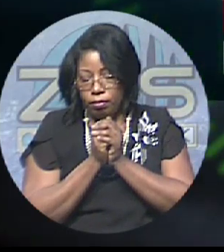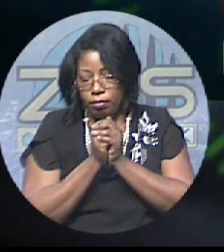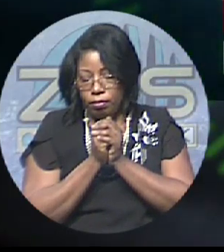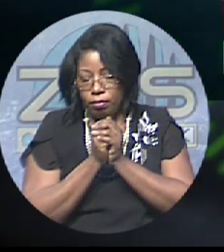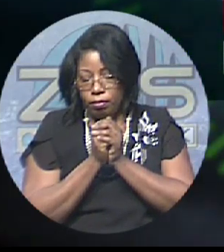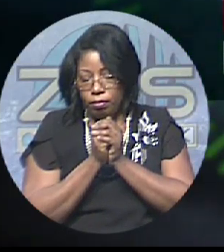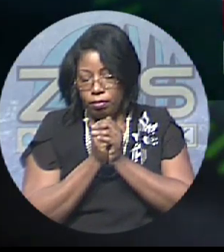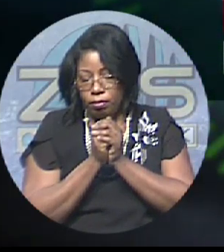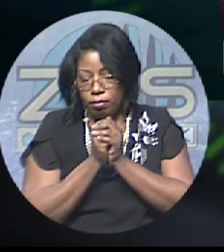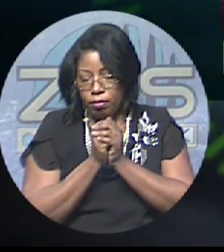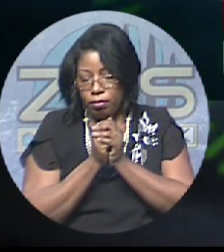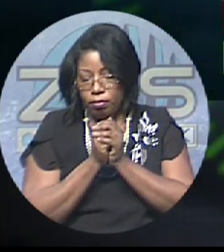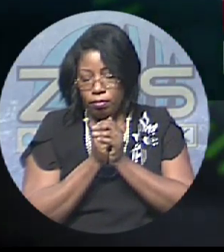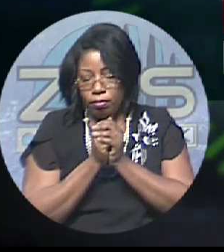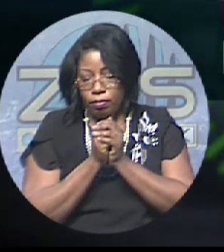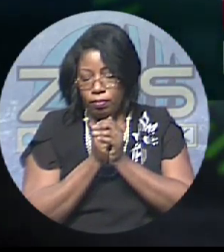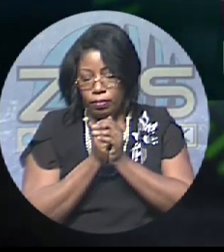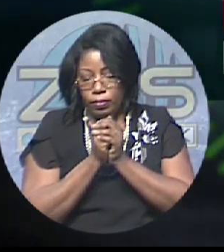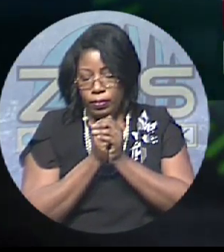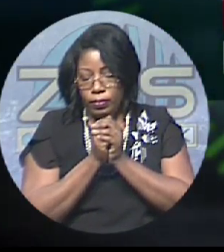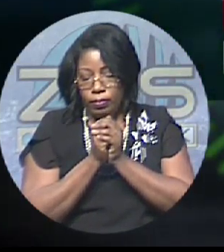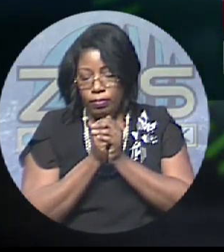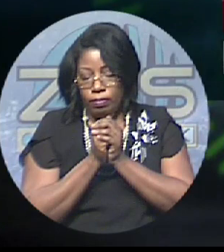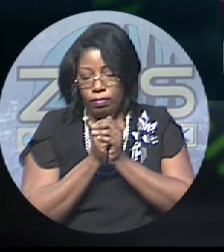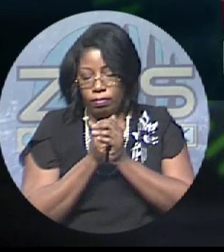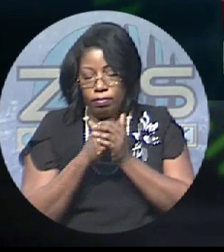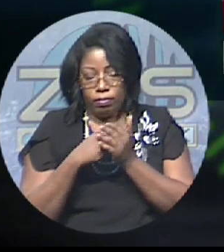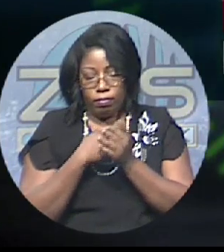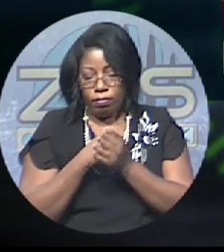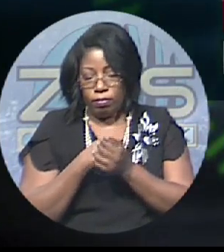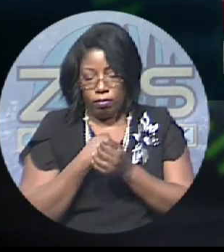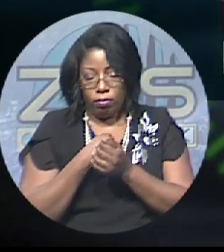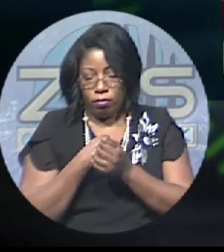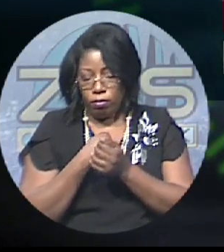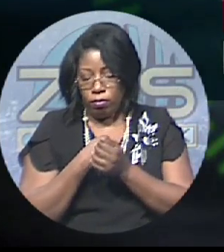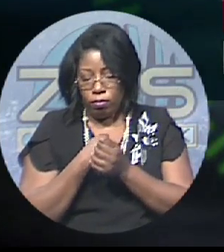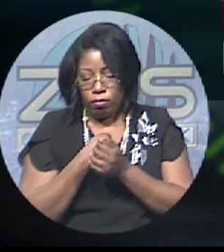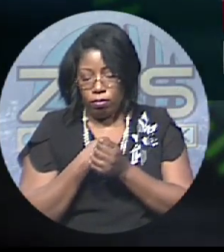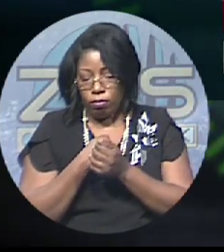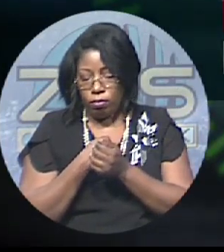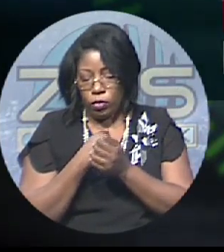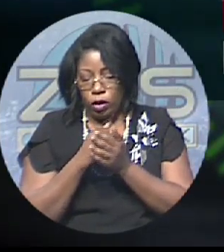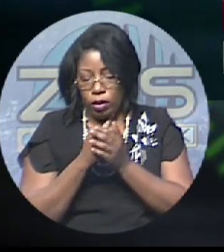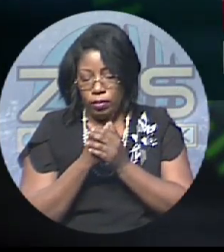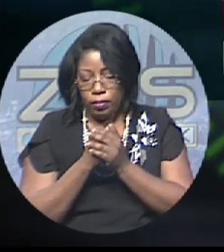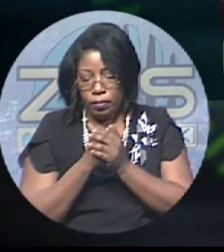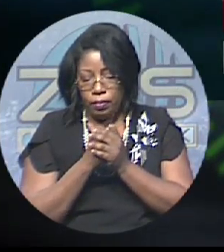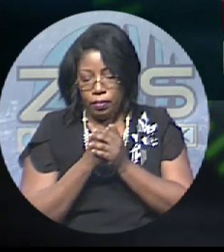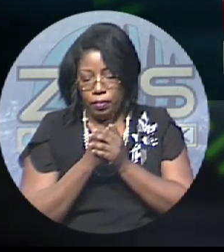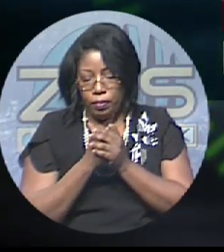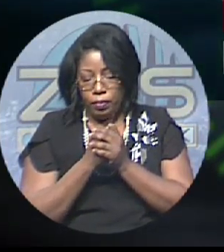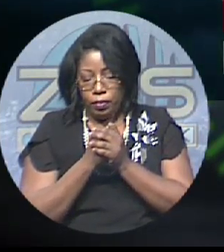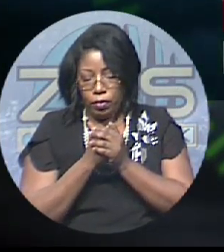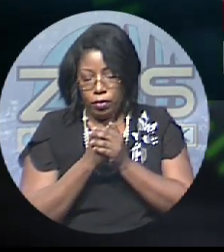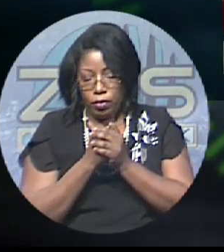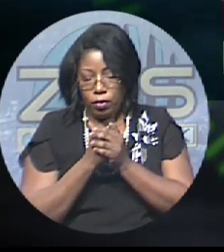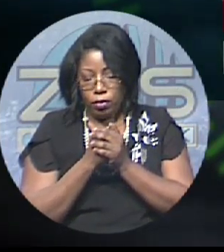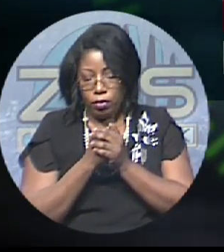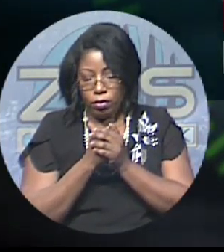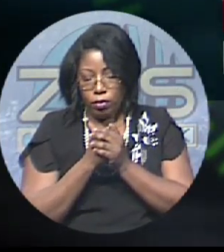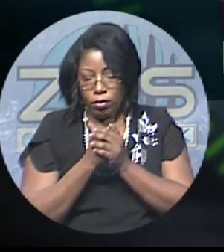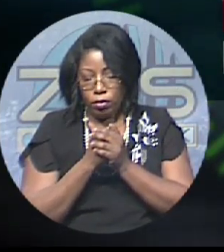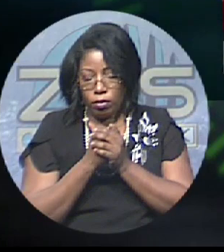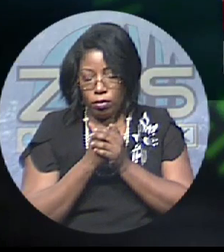and they're stealing it in Clarence Town, if you know, look up it. Yeah, but indeed, through the course of the day, as I was there, I witnessed a lot of supplies coming